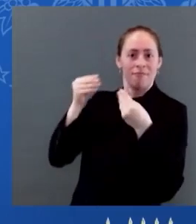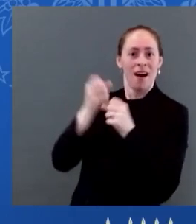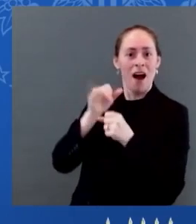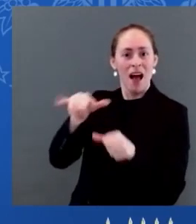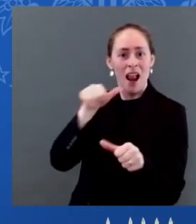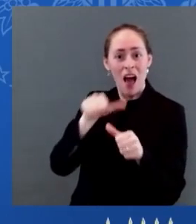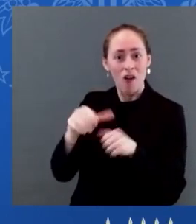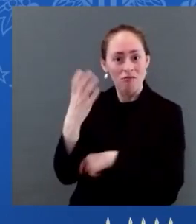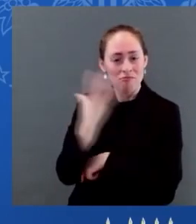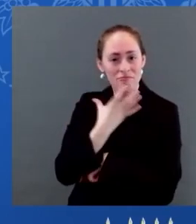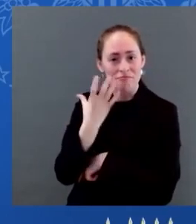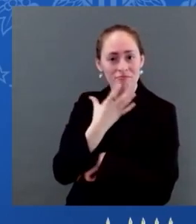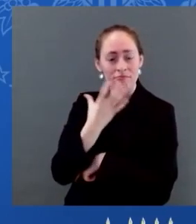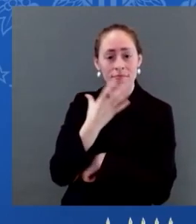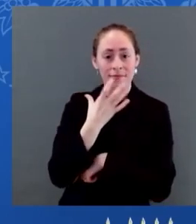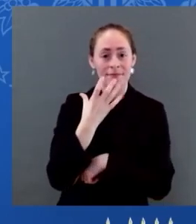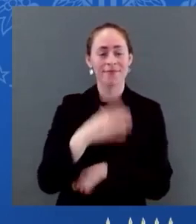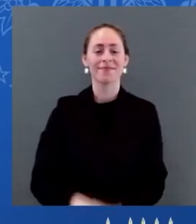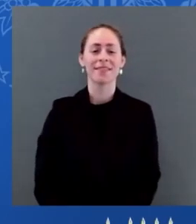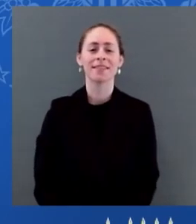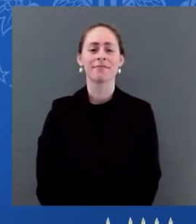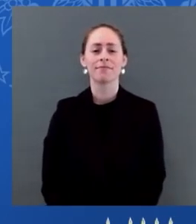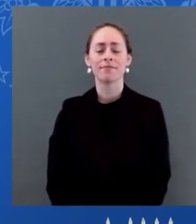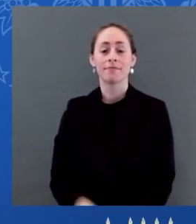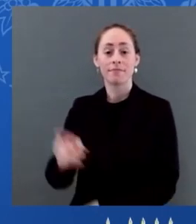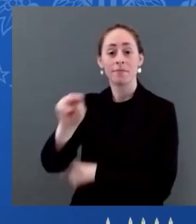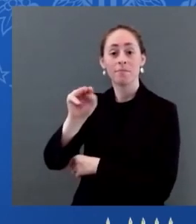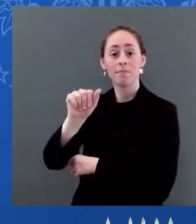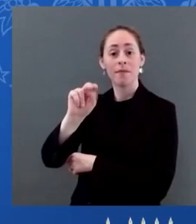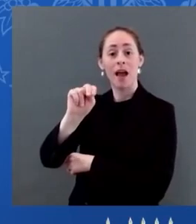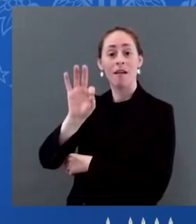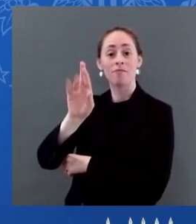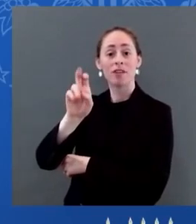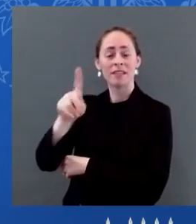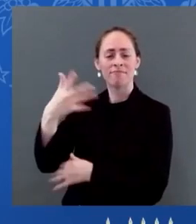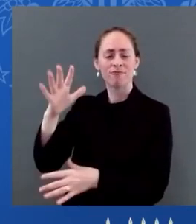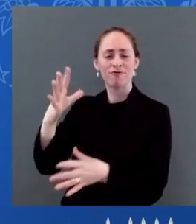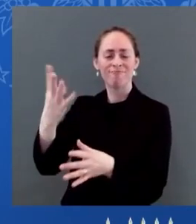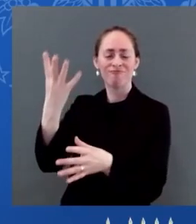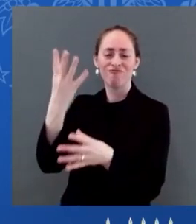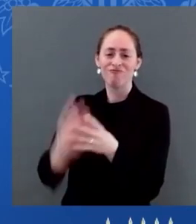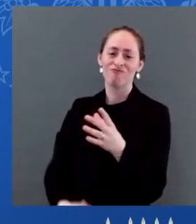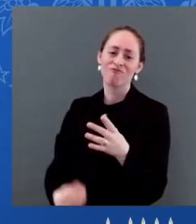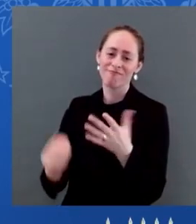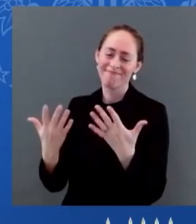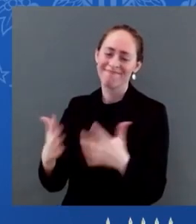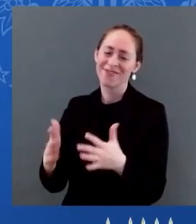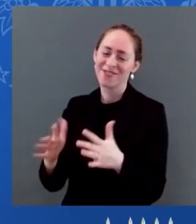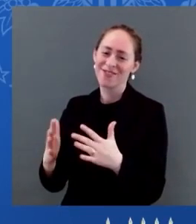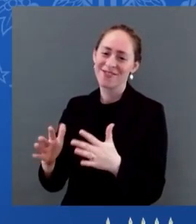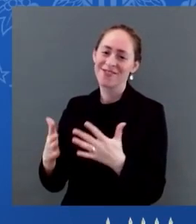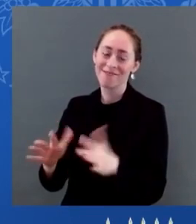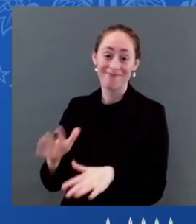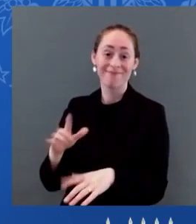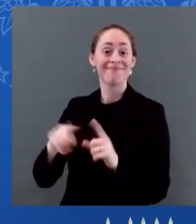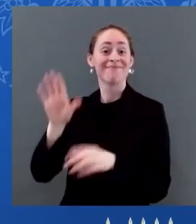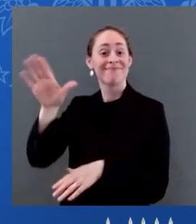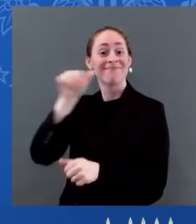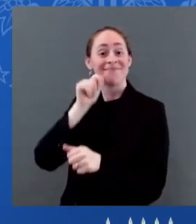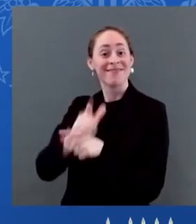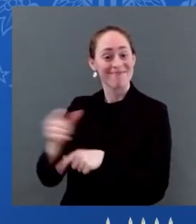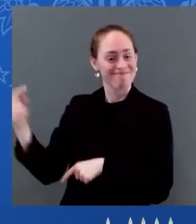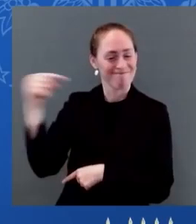his adopted homeland. He began collecting thousands of souvenirs of little statues of liberty, of the